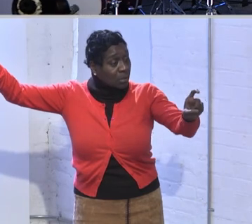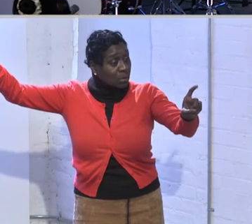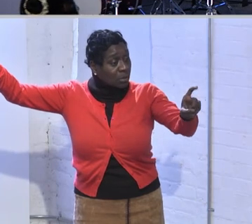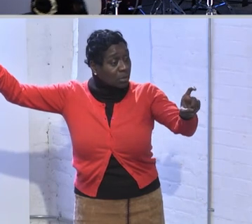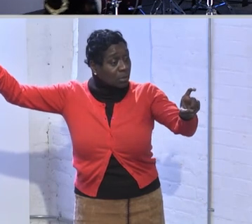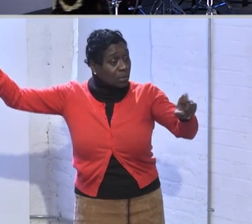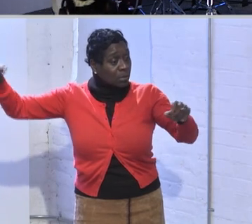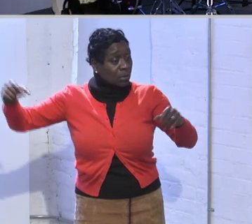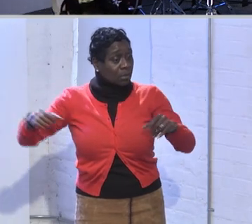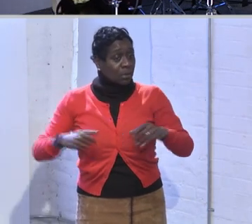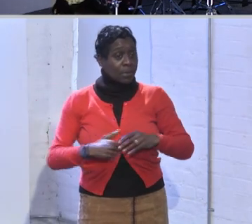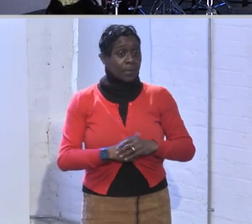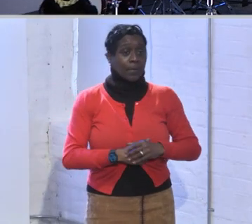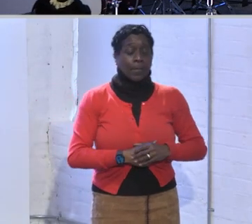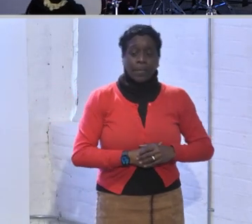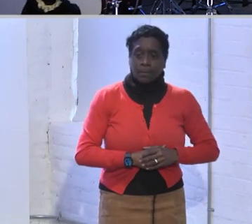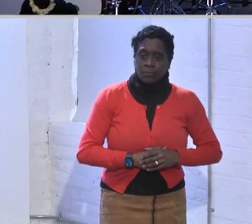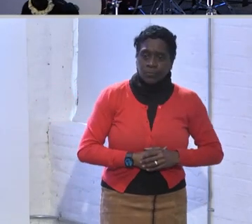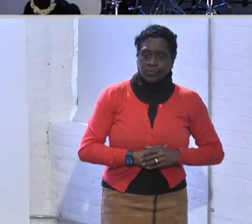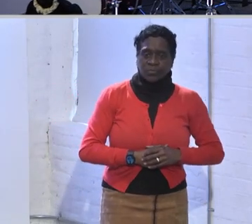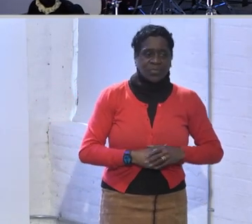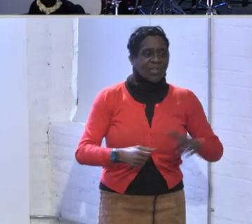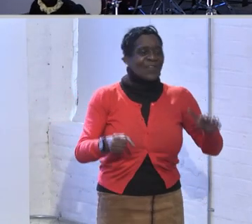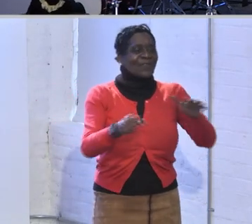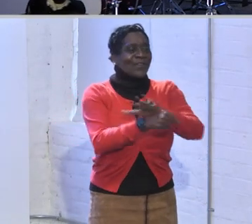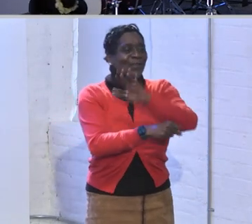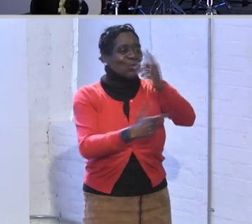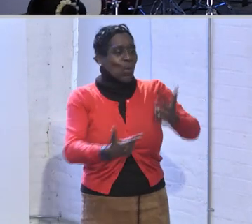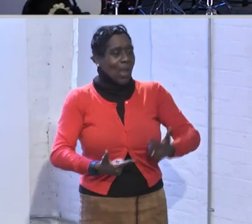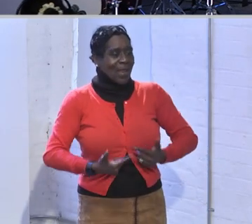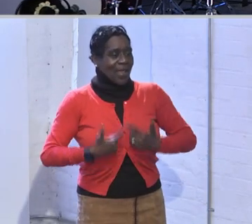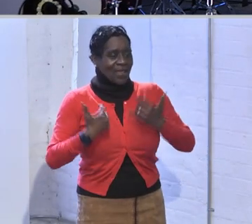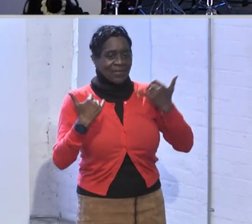Okay, now, fill your life with that.